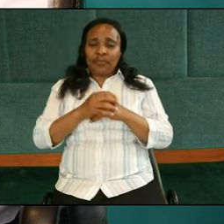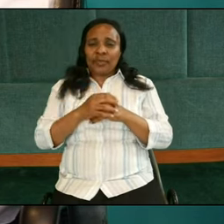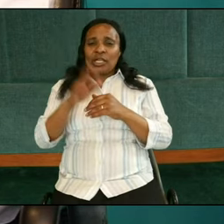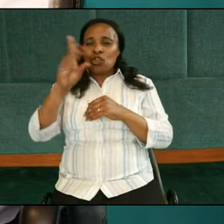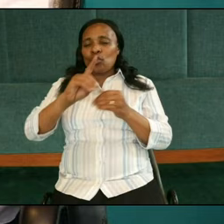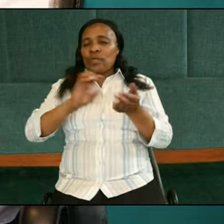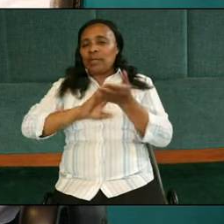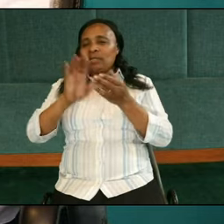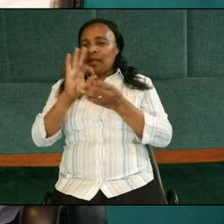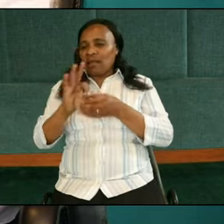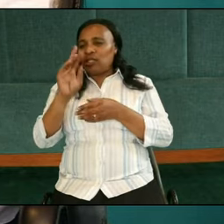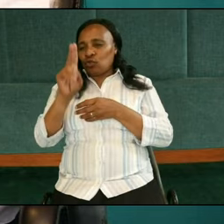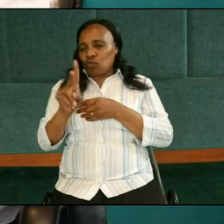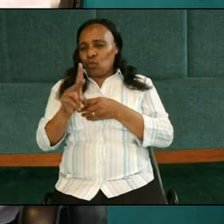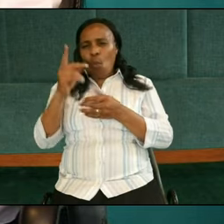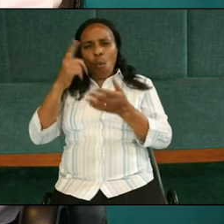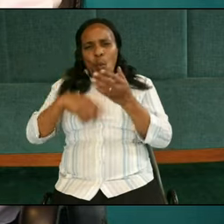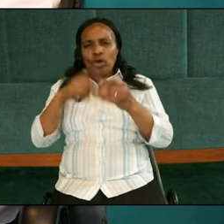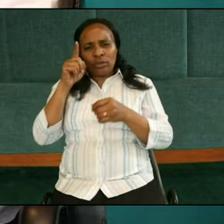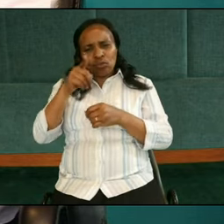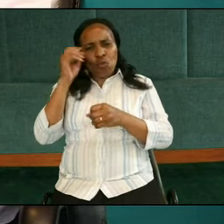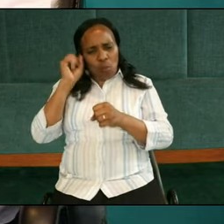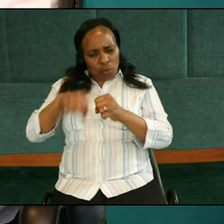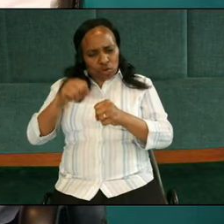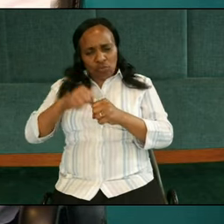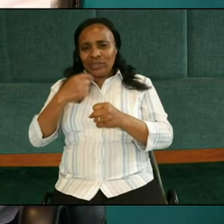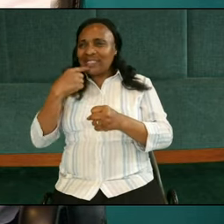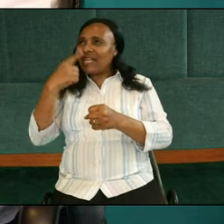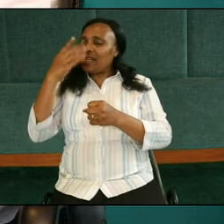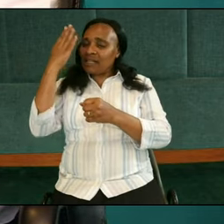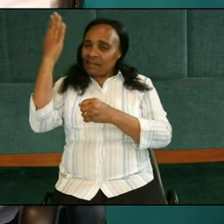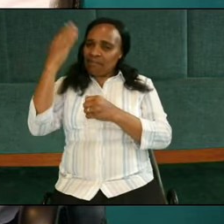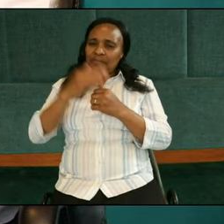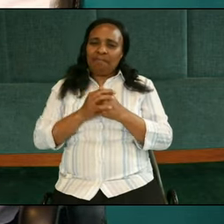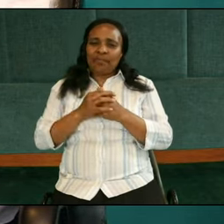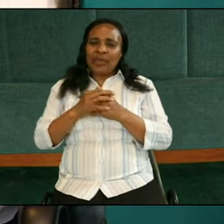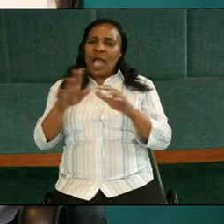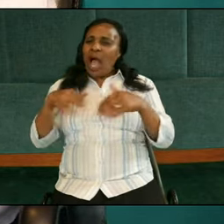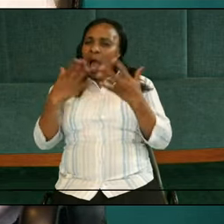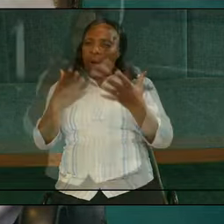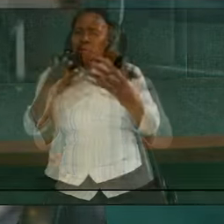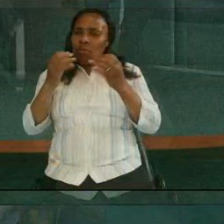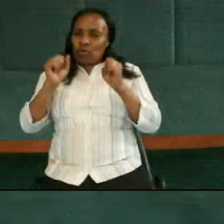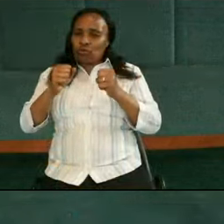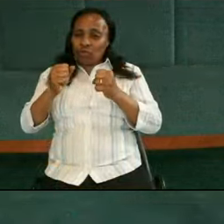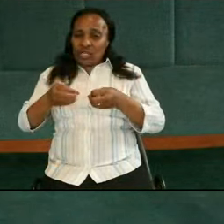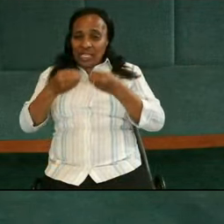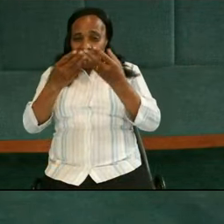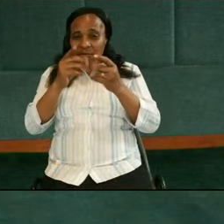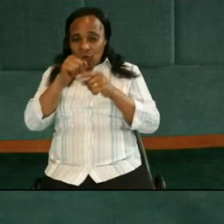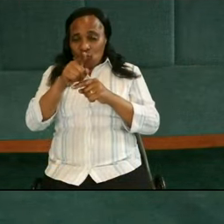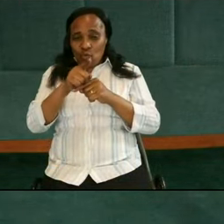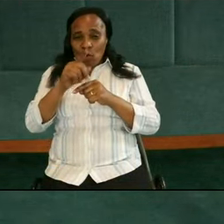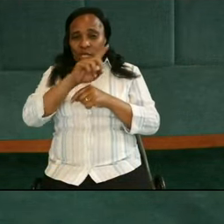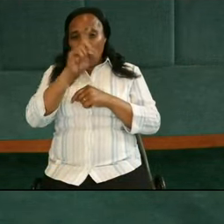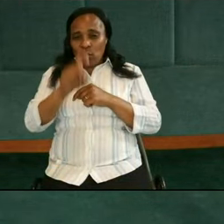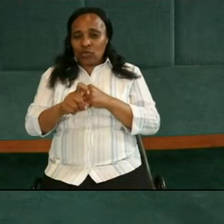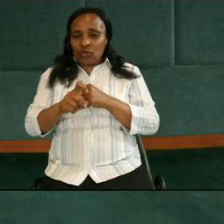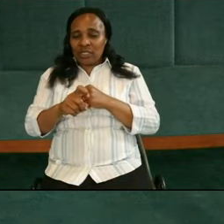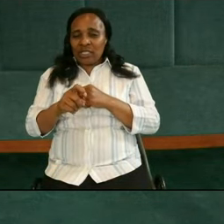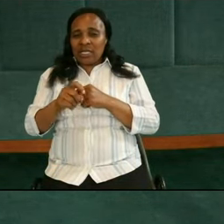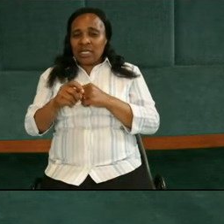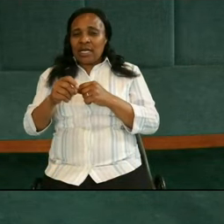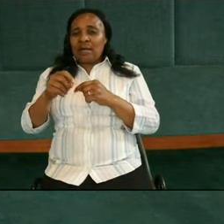chapter 32, what would you say to him? I want to leave that as a parting shot to us. Read Deuteronomy